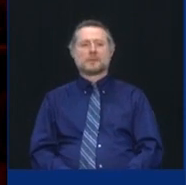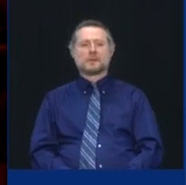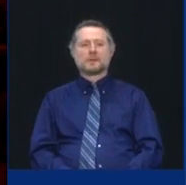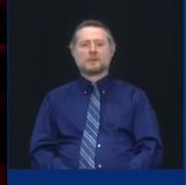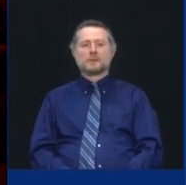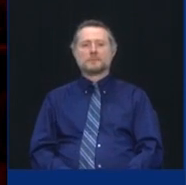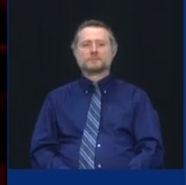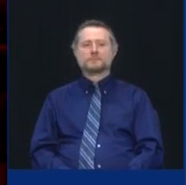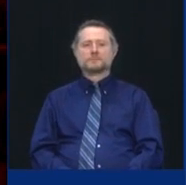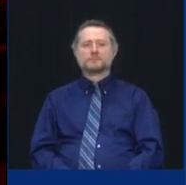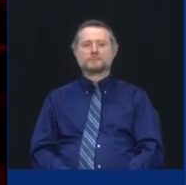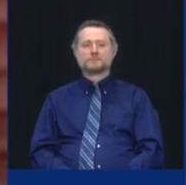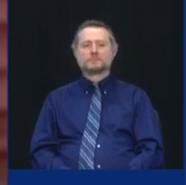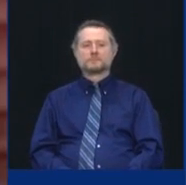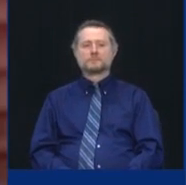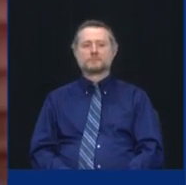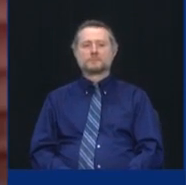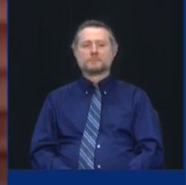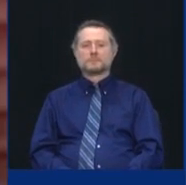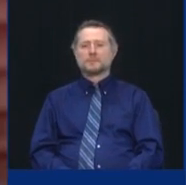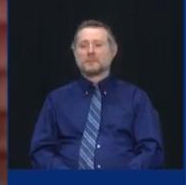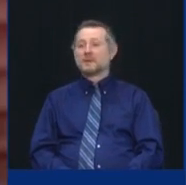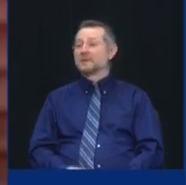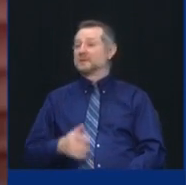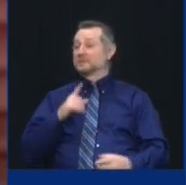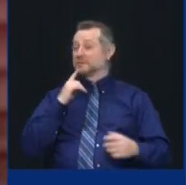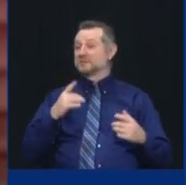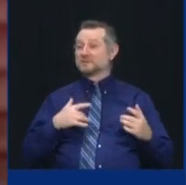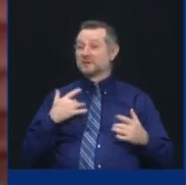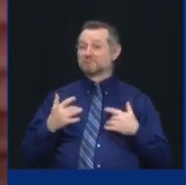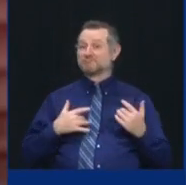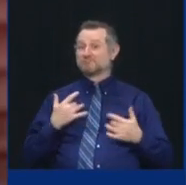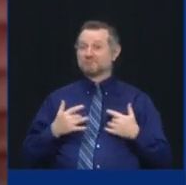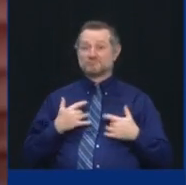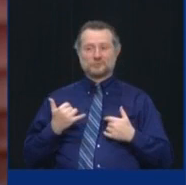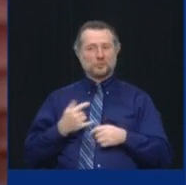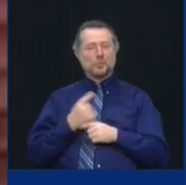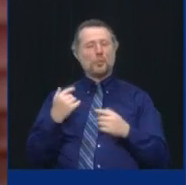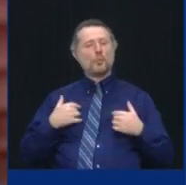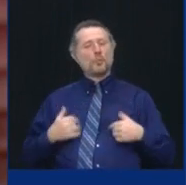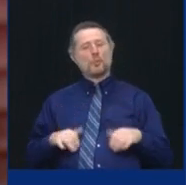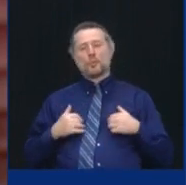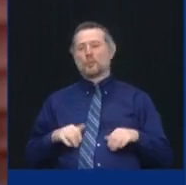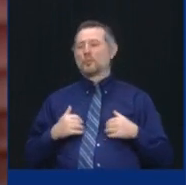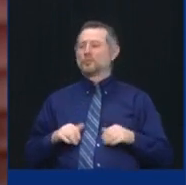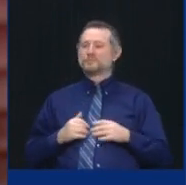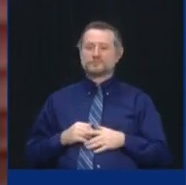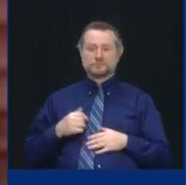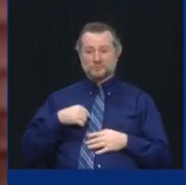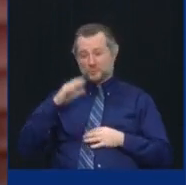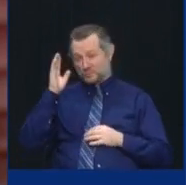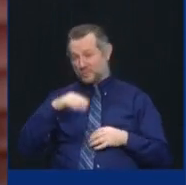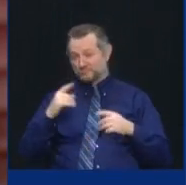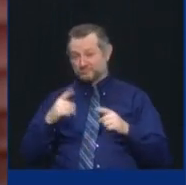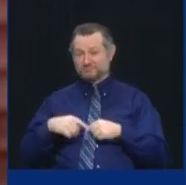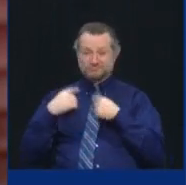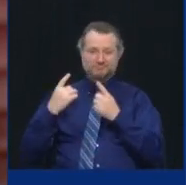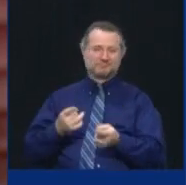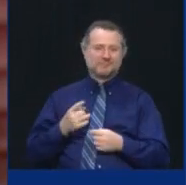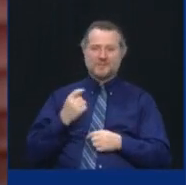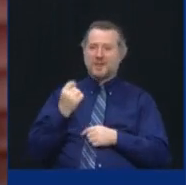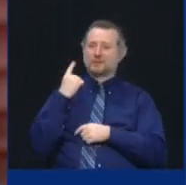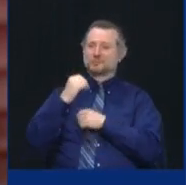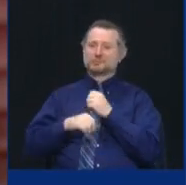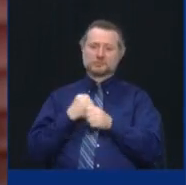And this is an exciting moment. It has been a dark, dark,